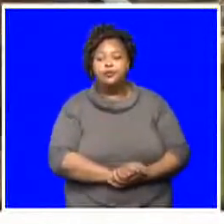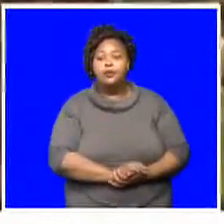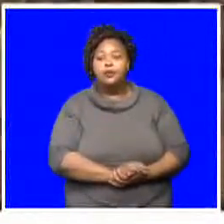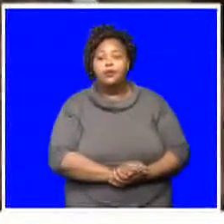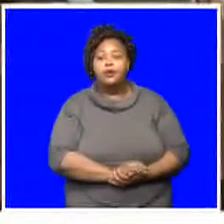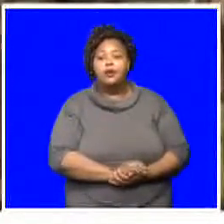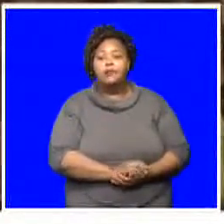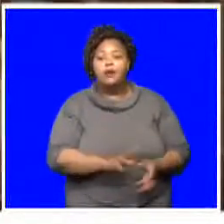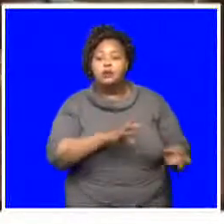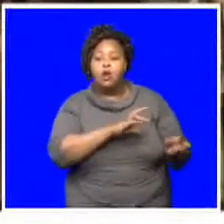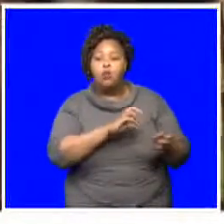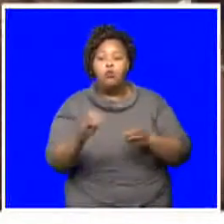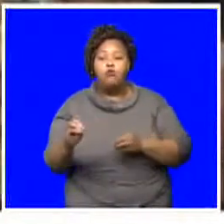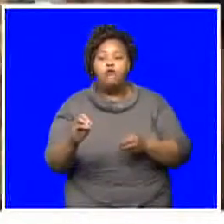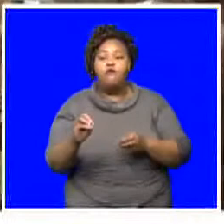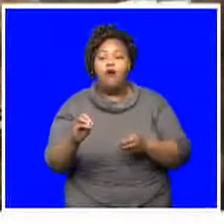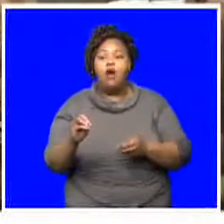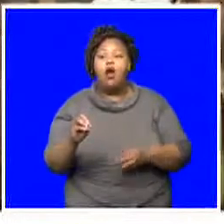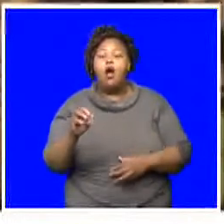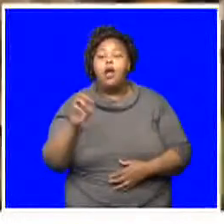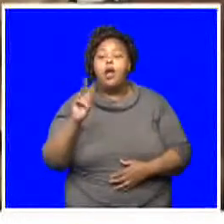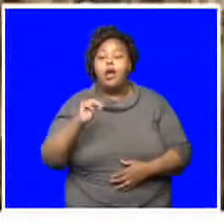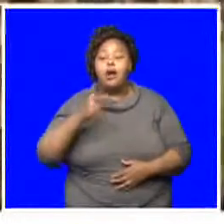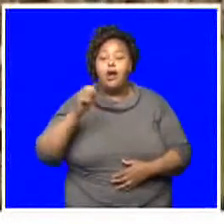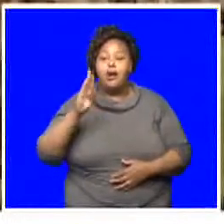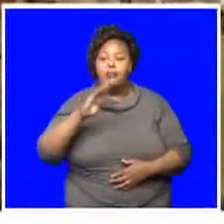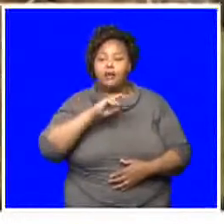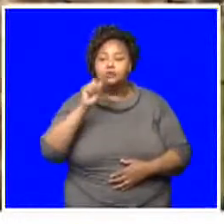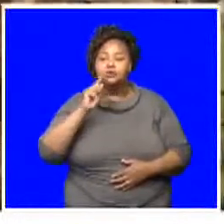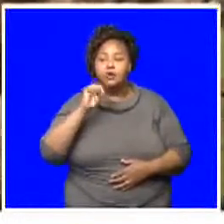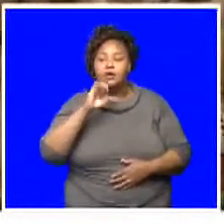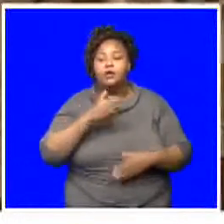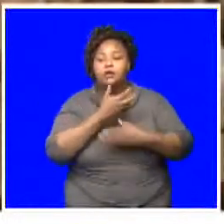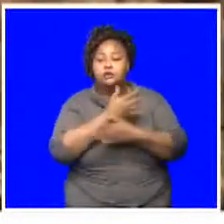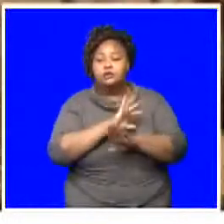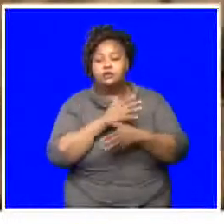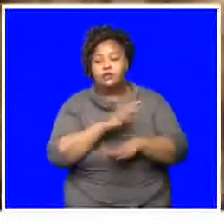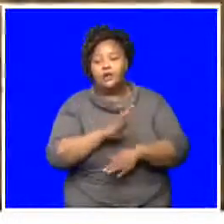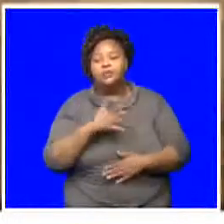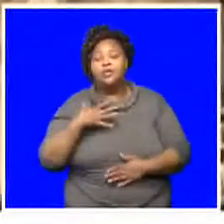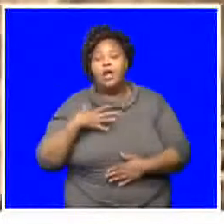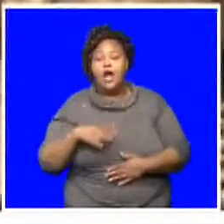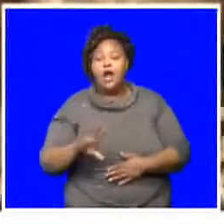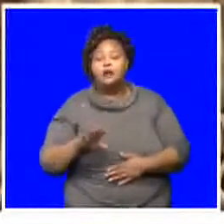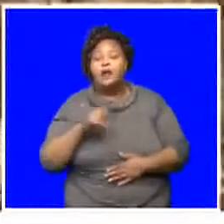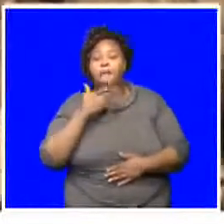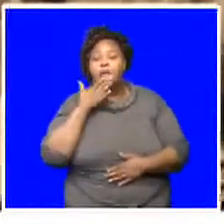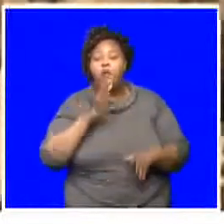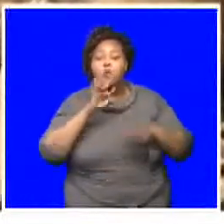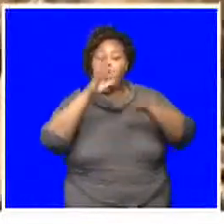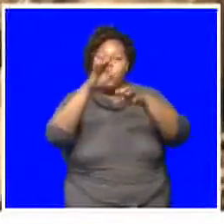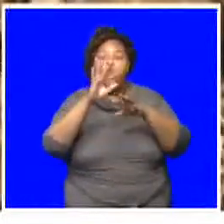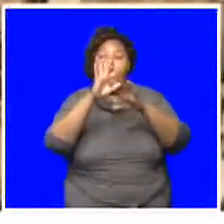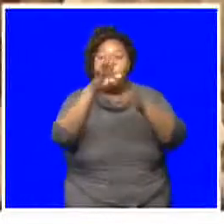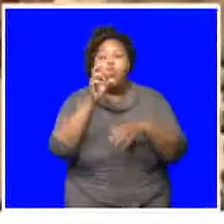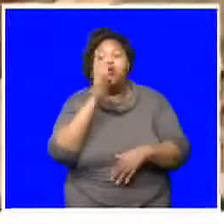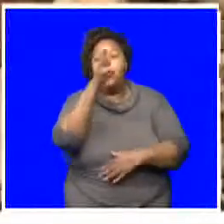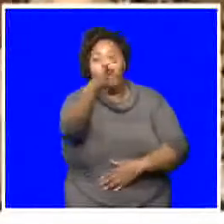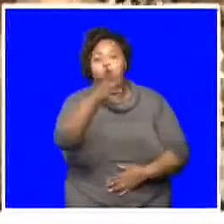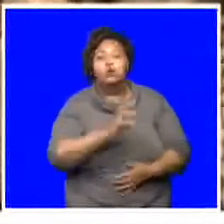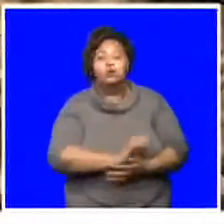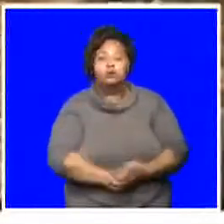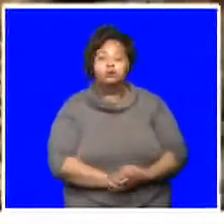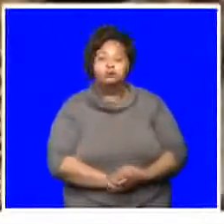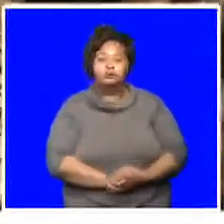Royal Residence on Saturday, where they will join the rest of Ingaja from across the kingdom. On the news, I am